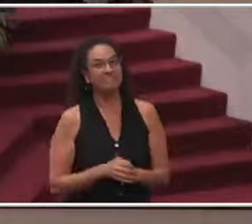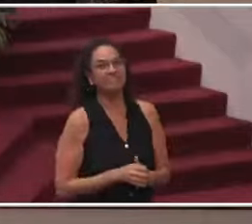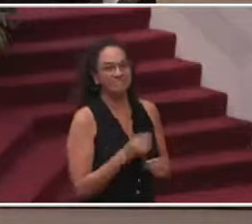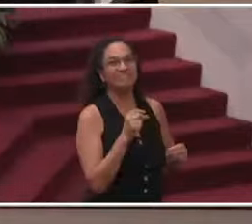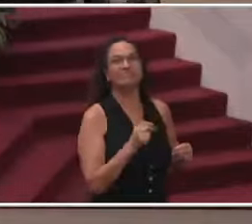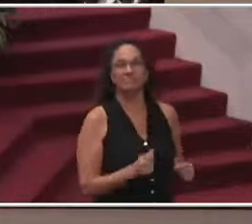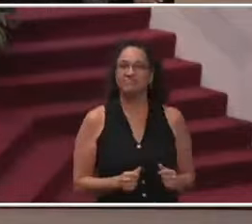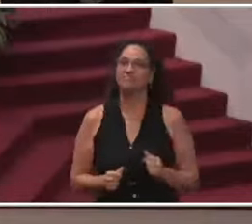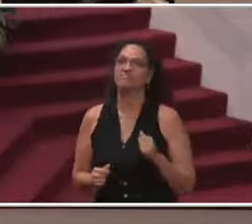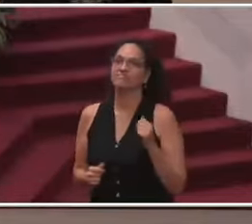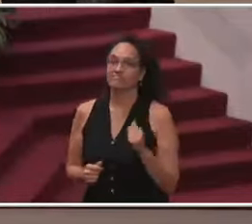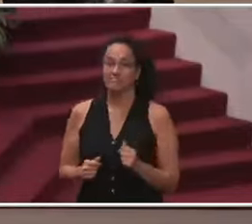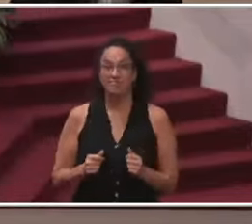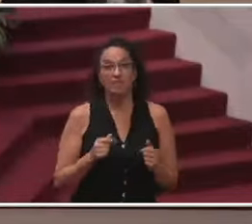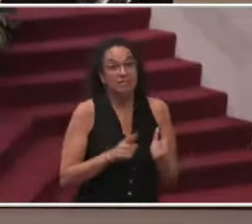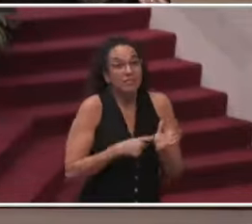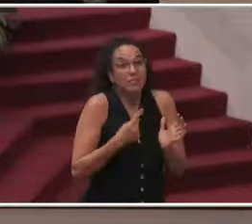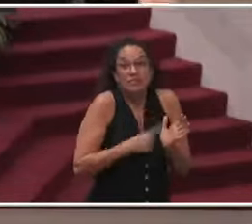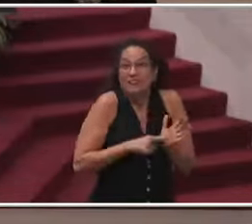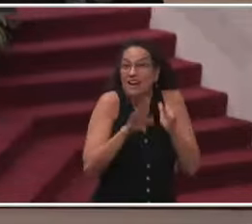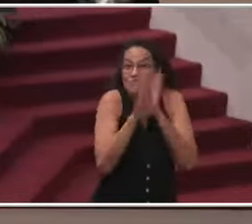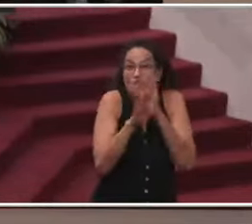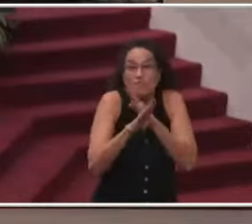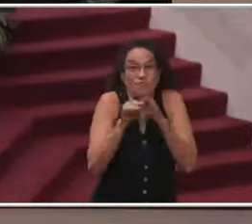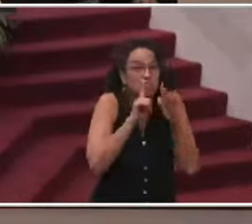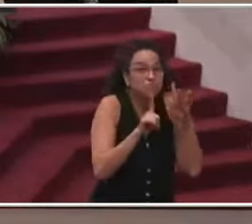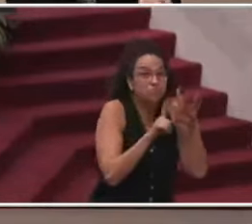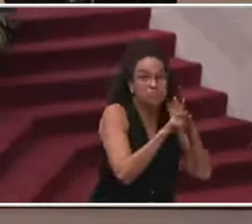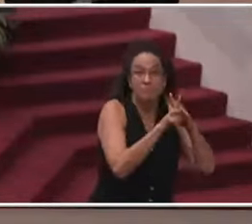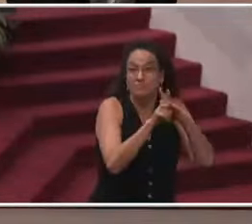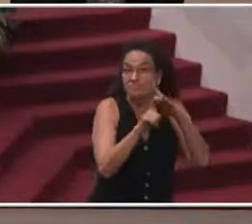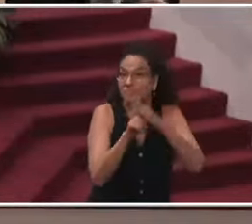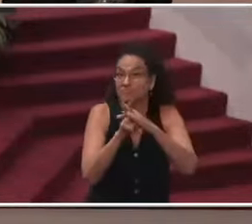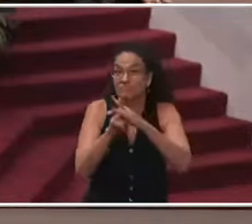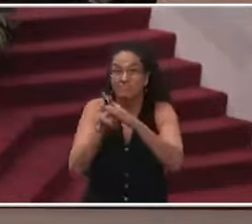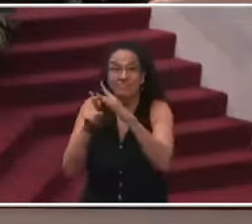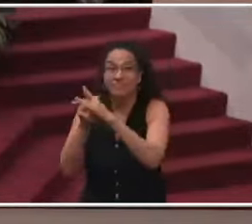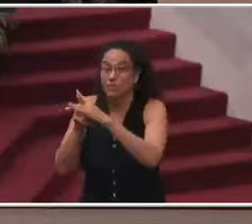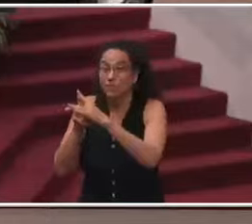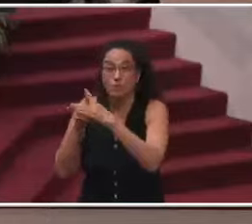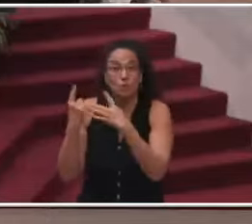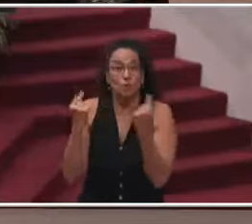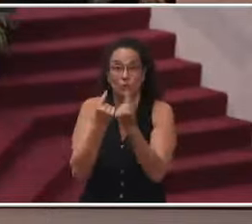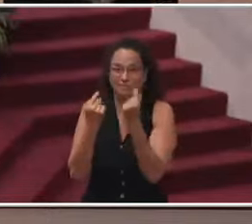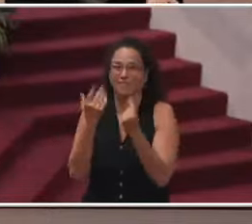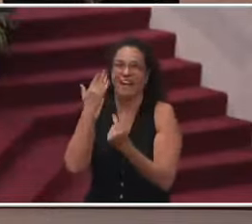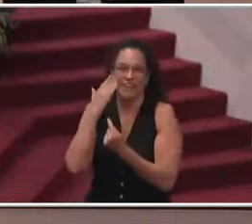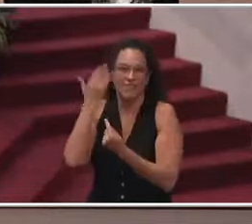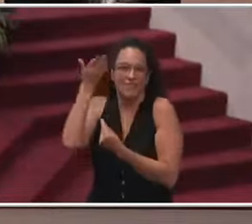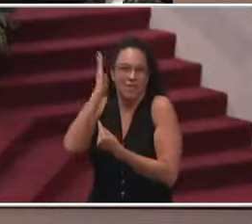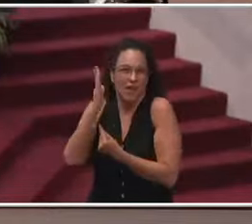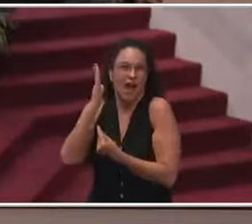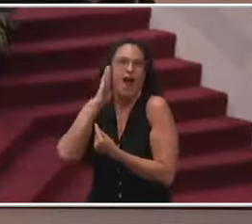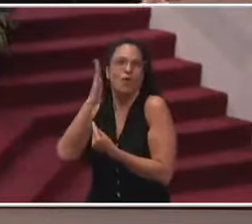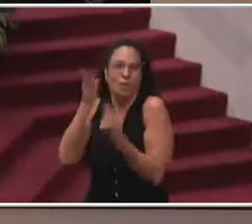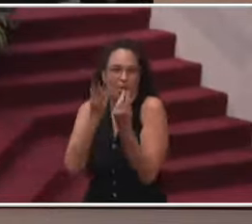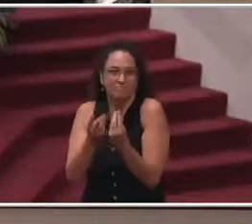time. In times of trouble. Yeah. I know he'll be mine.